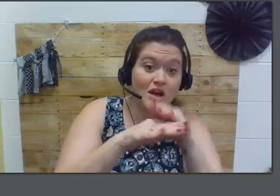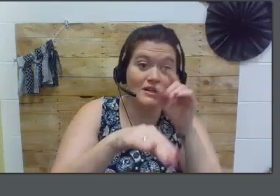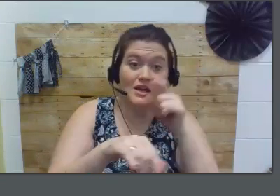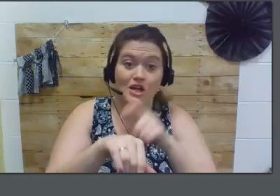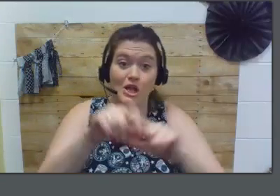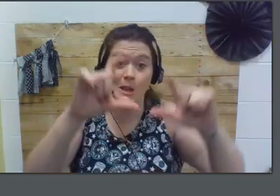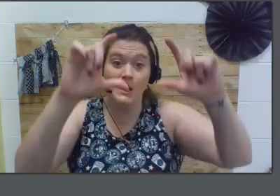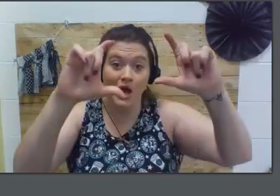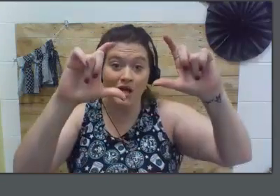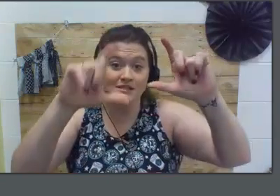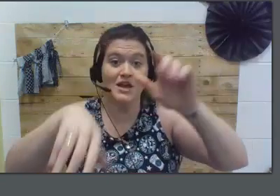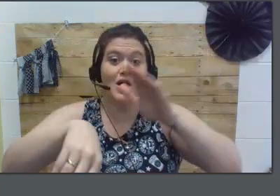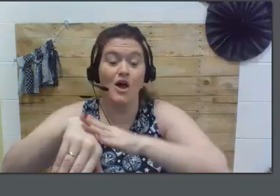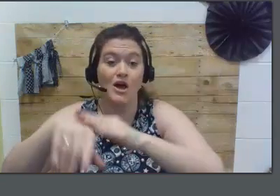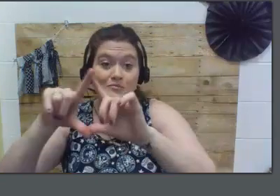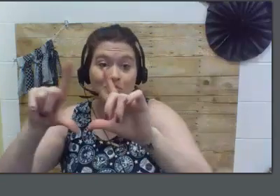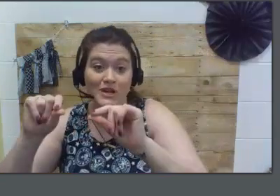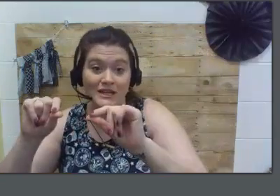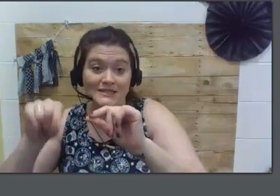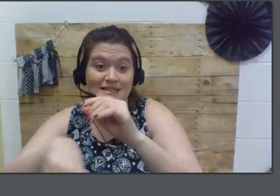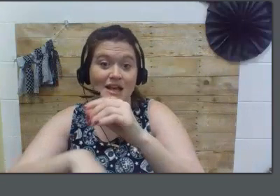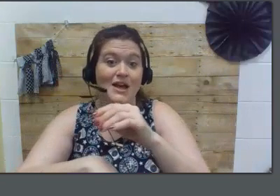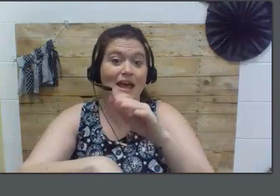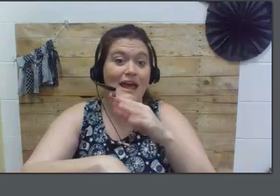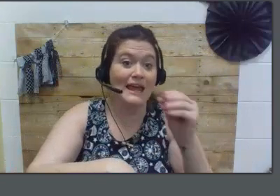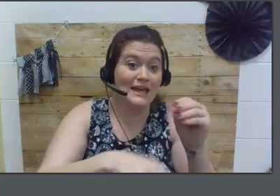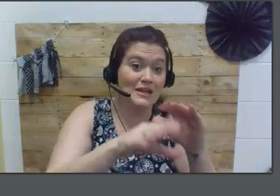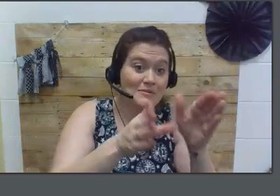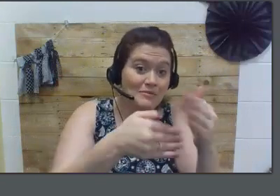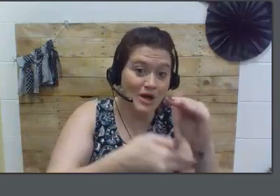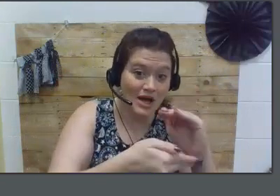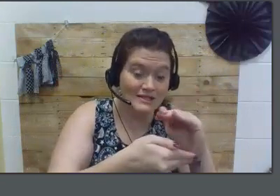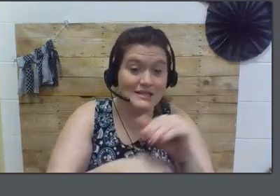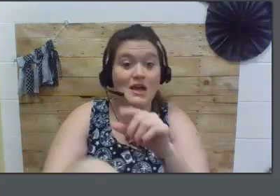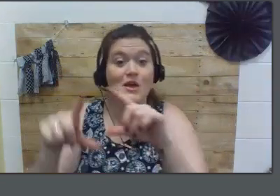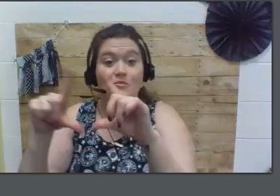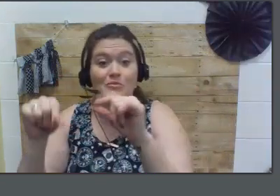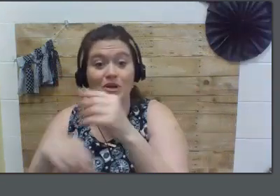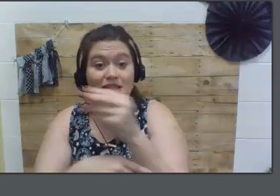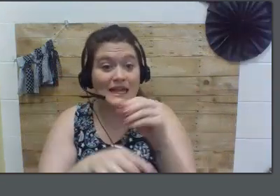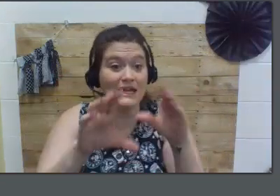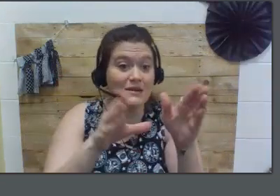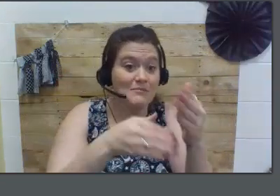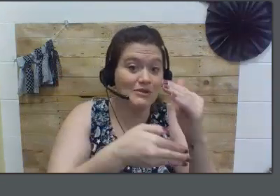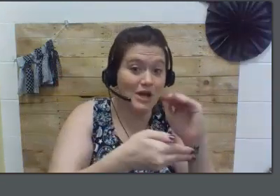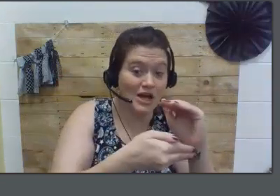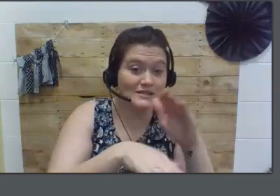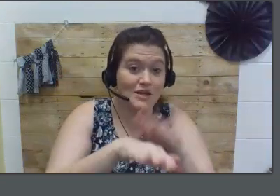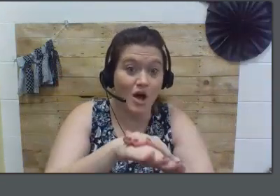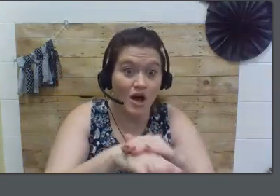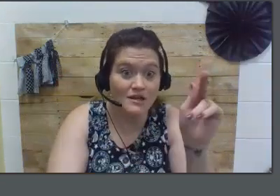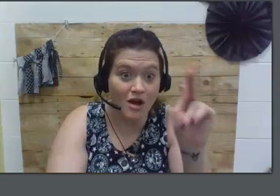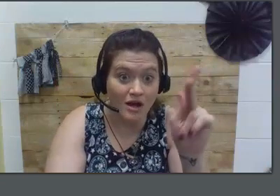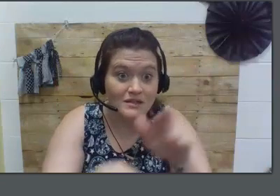fox on clocks, on bricks and blocks, bricks and